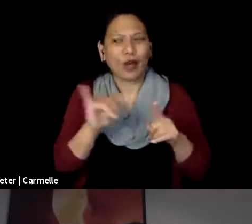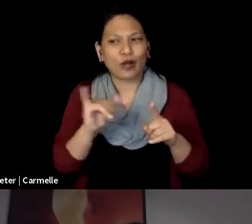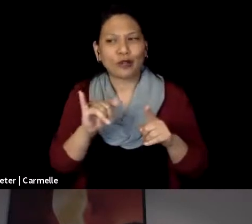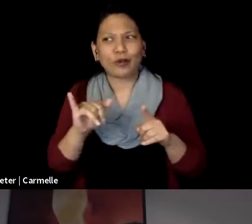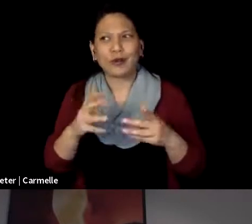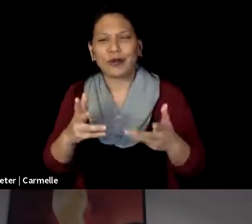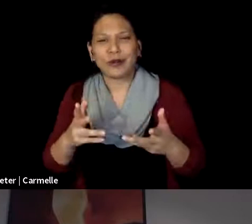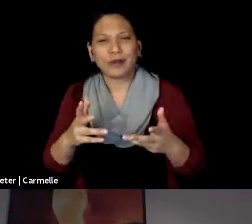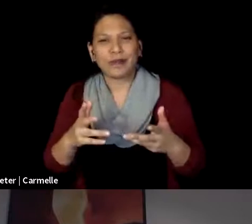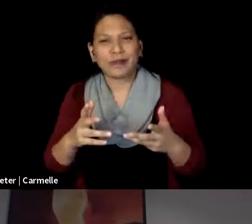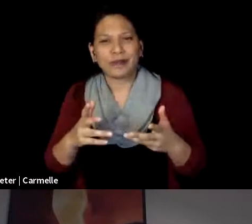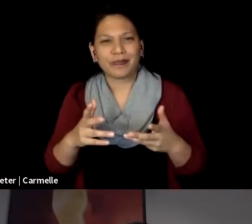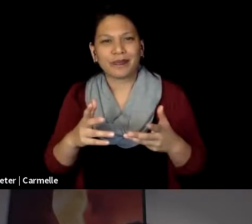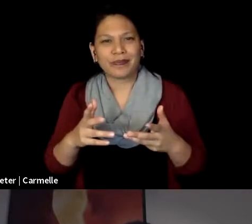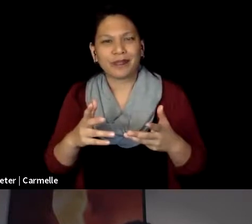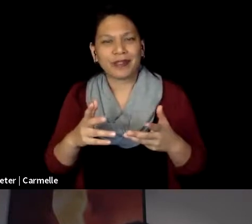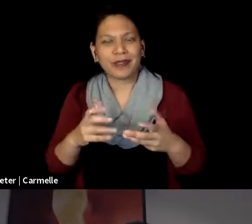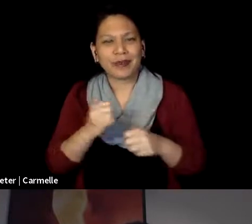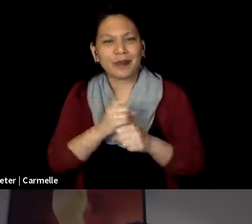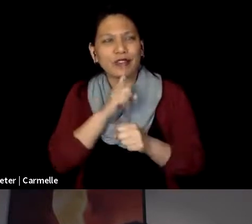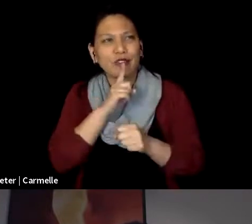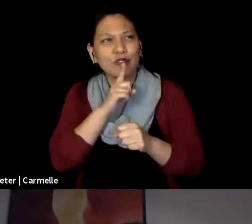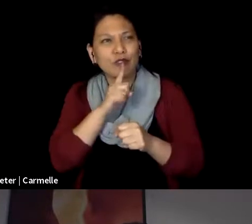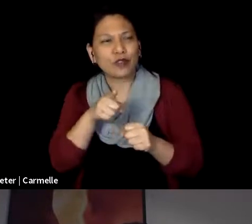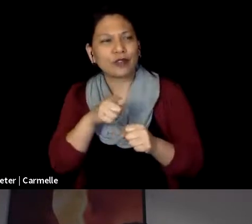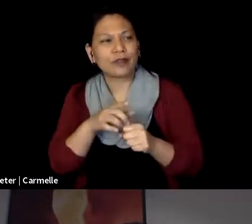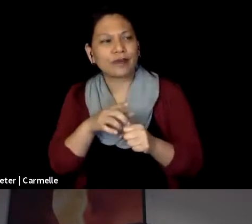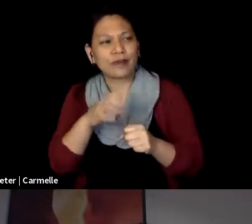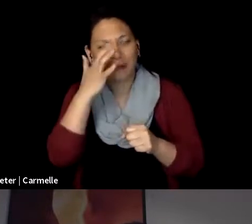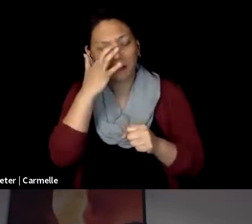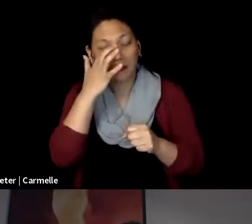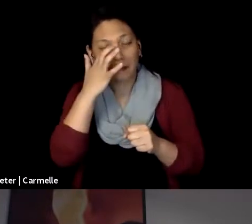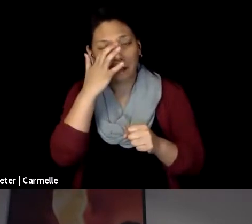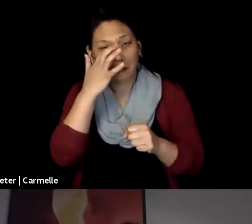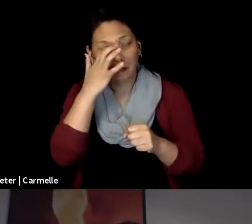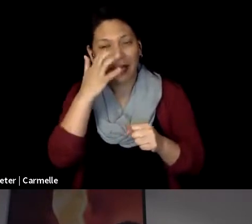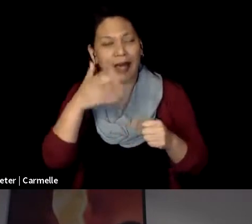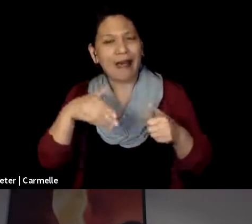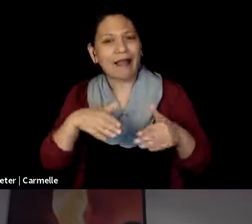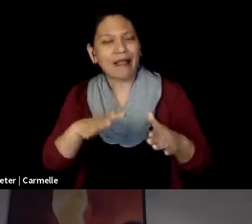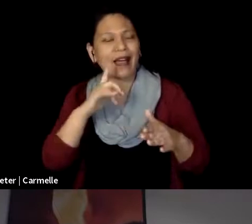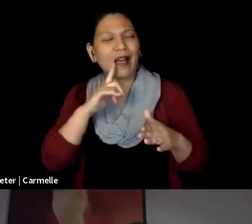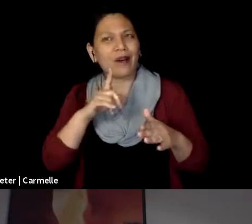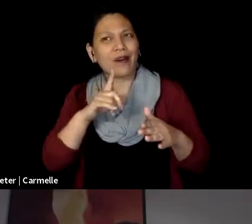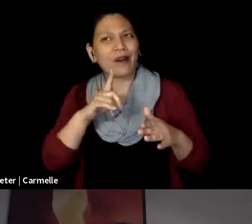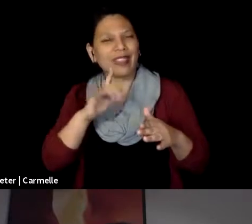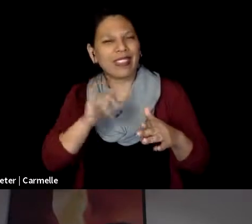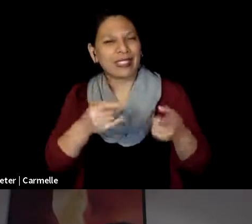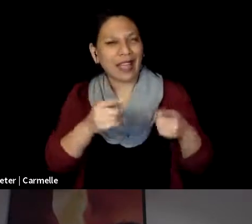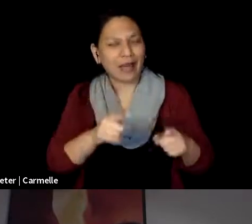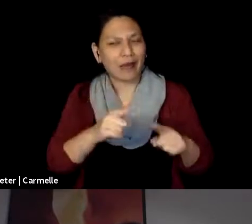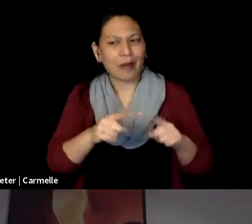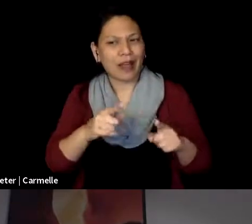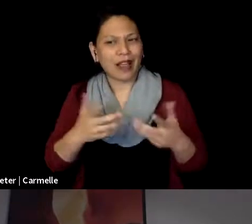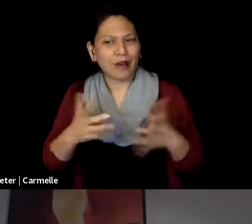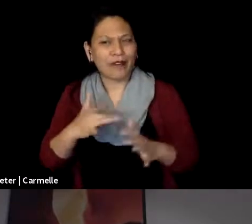them in a way that isn't rooted in shame, in a way that